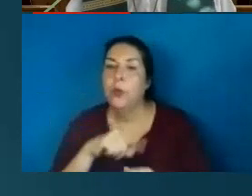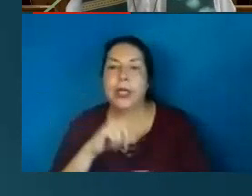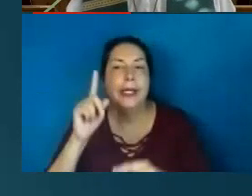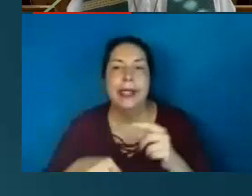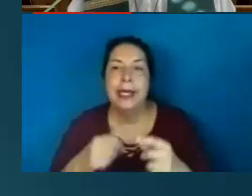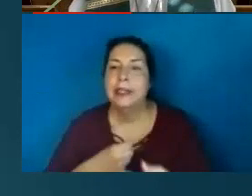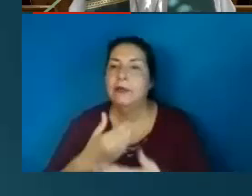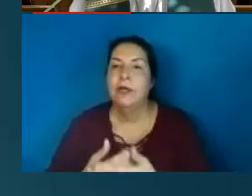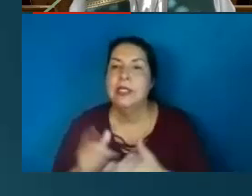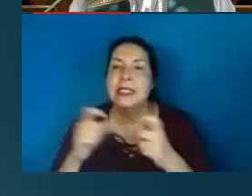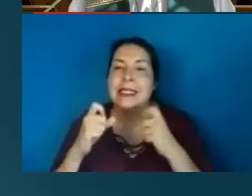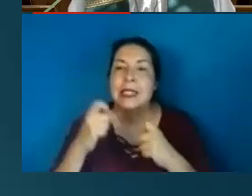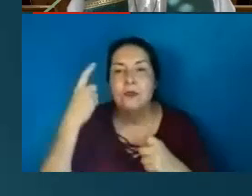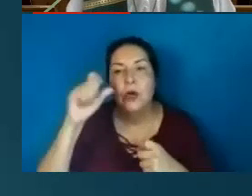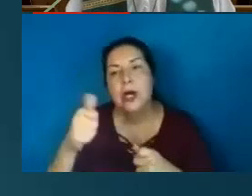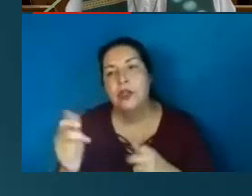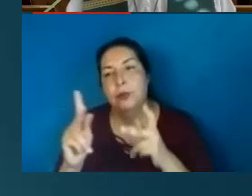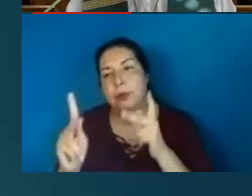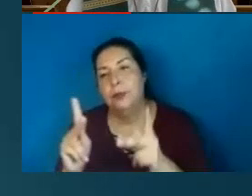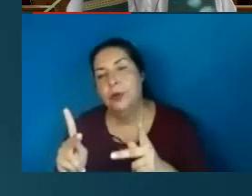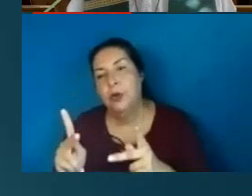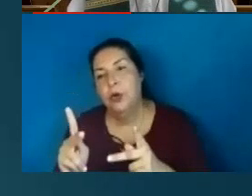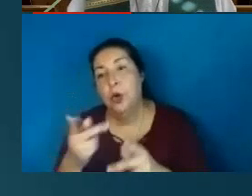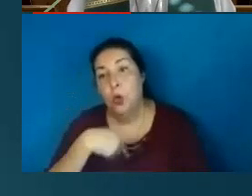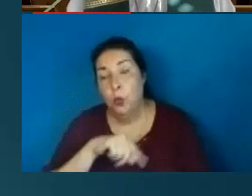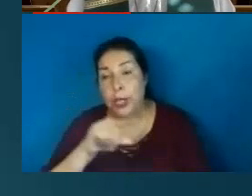of someone else. We alone are